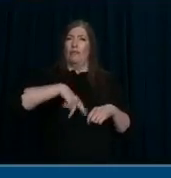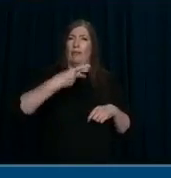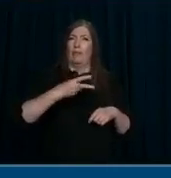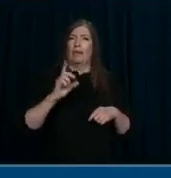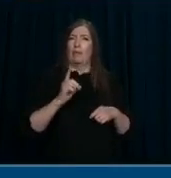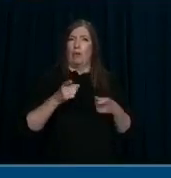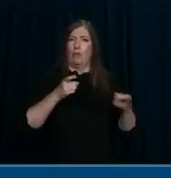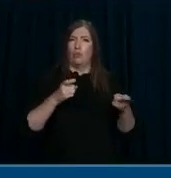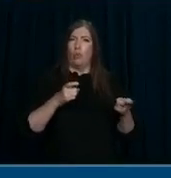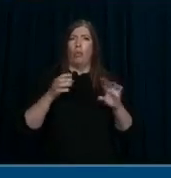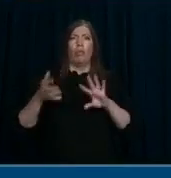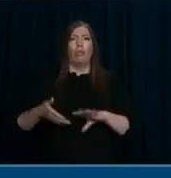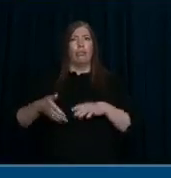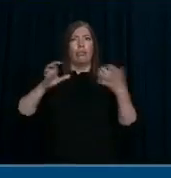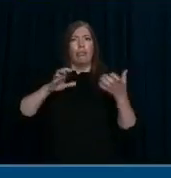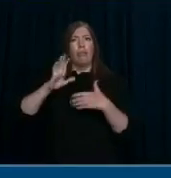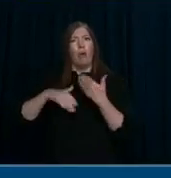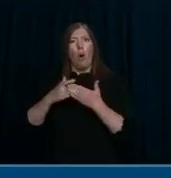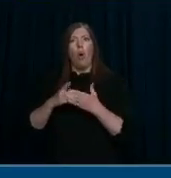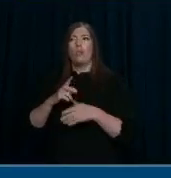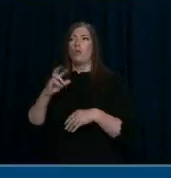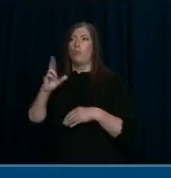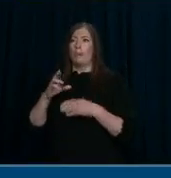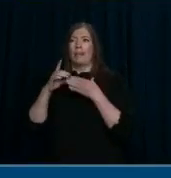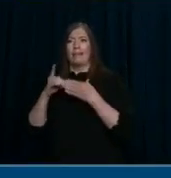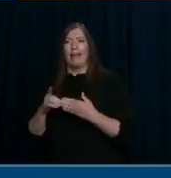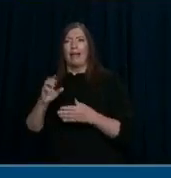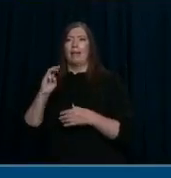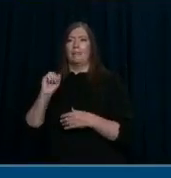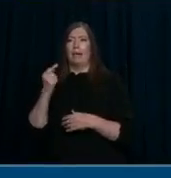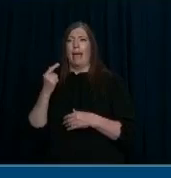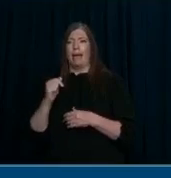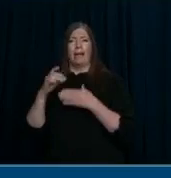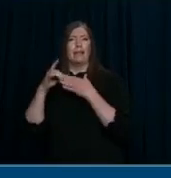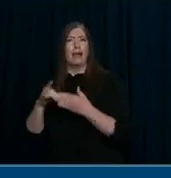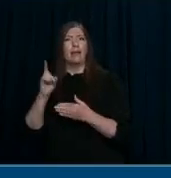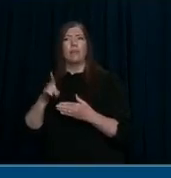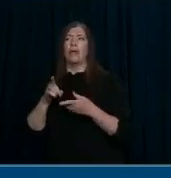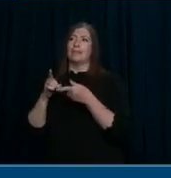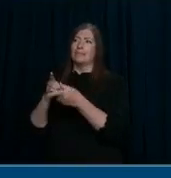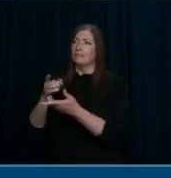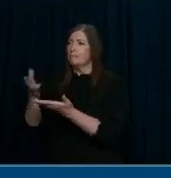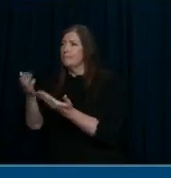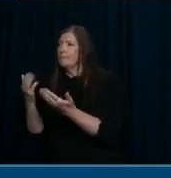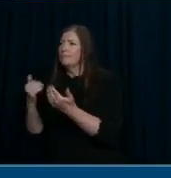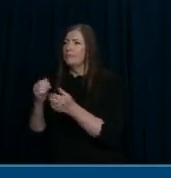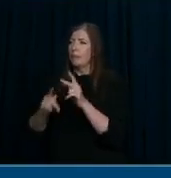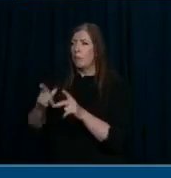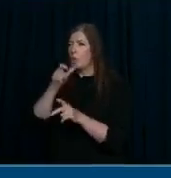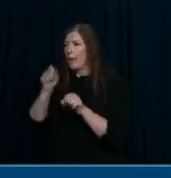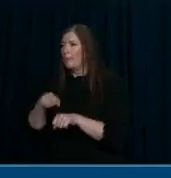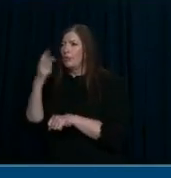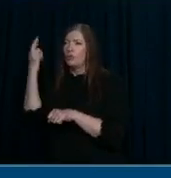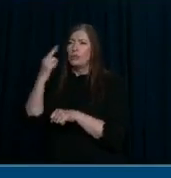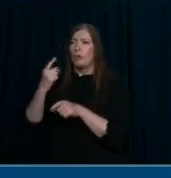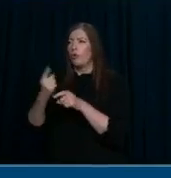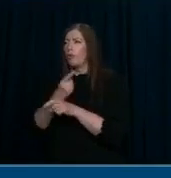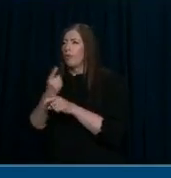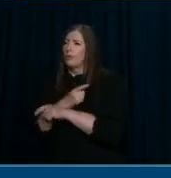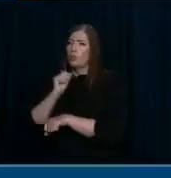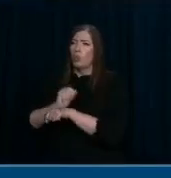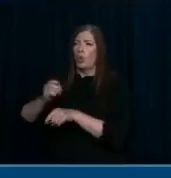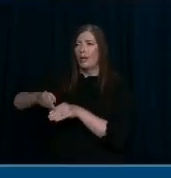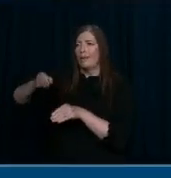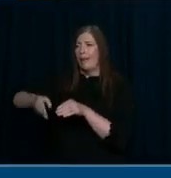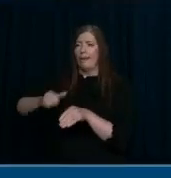all Republican-led, MAGA-led. We have to reach across to those who might be reasonable to get some work done.